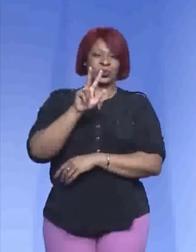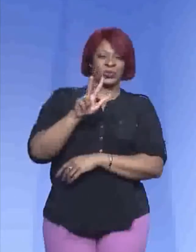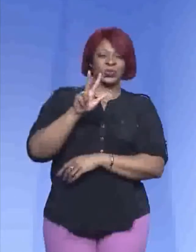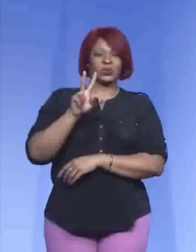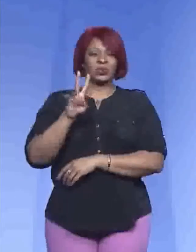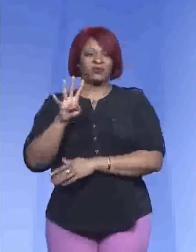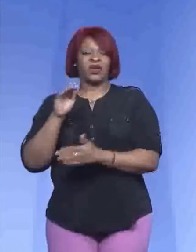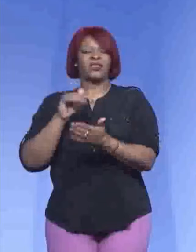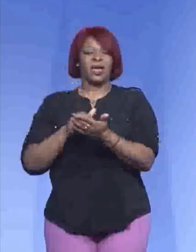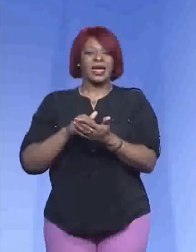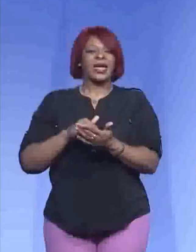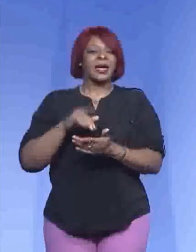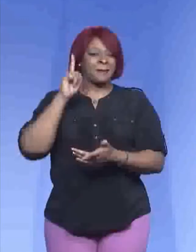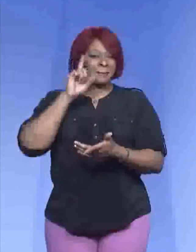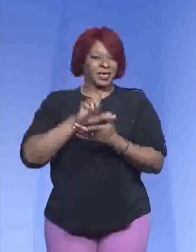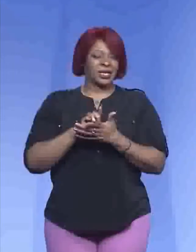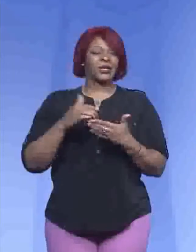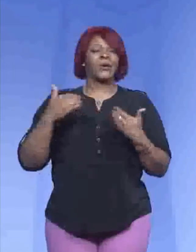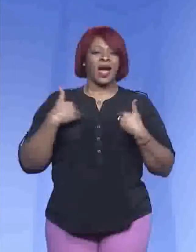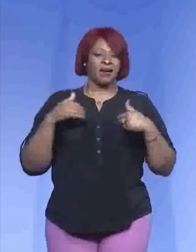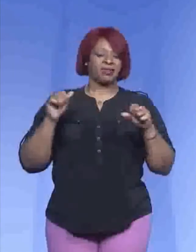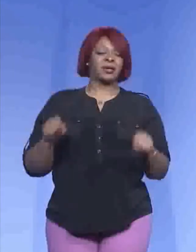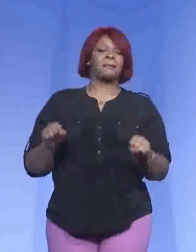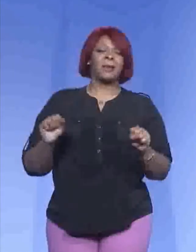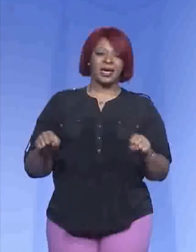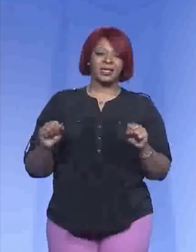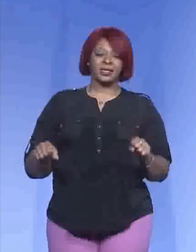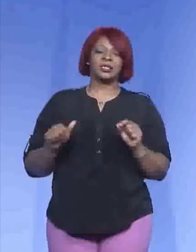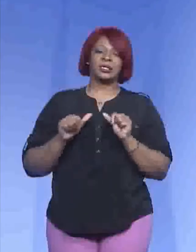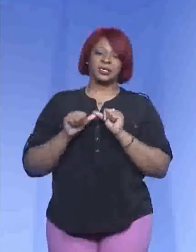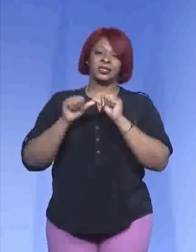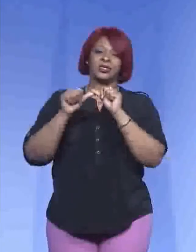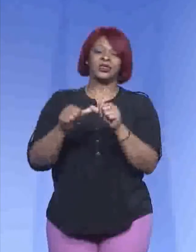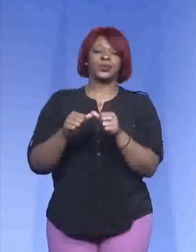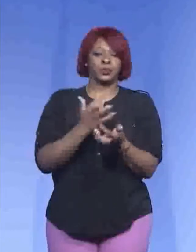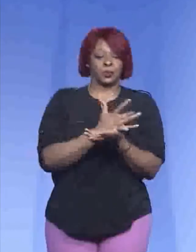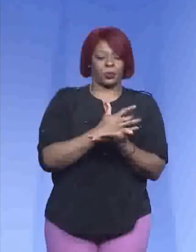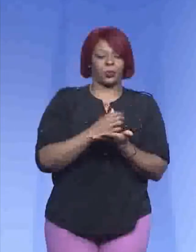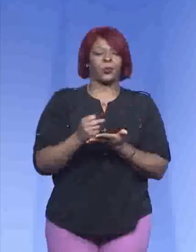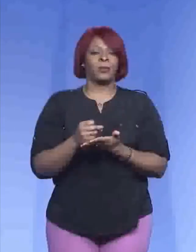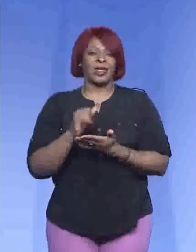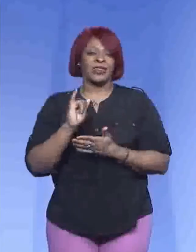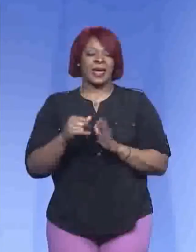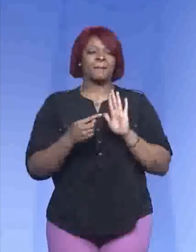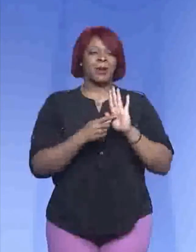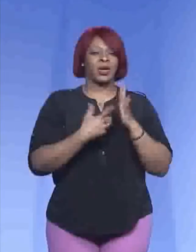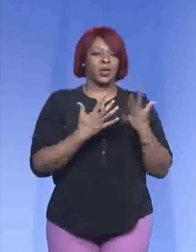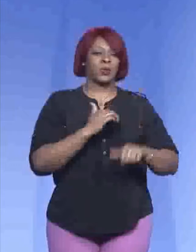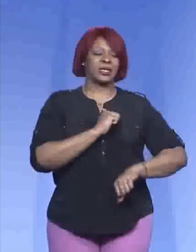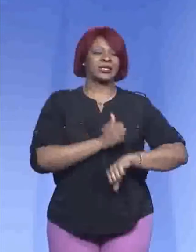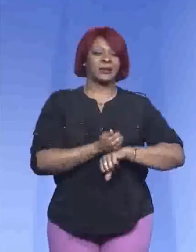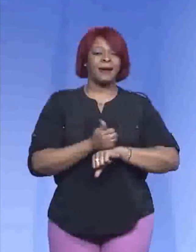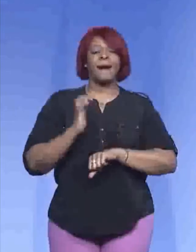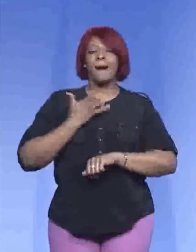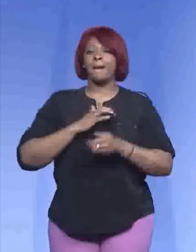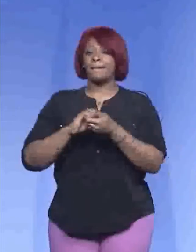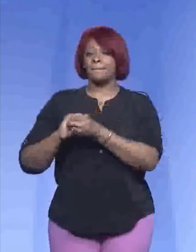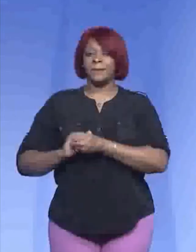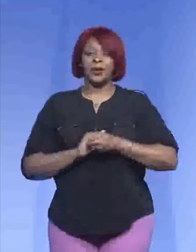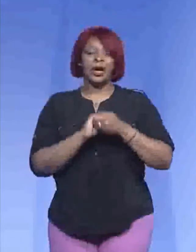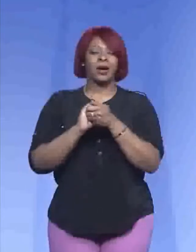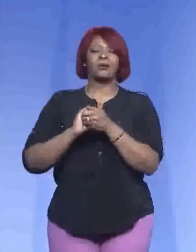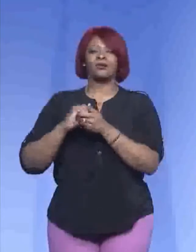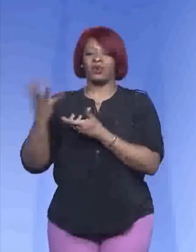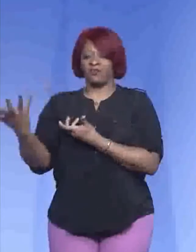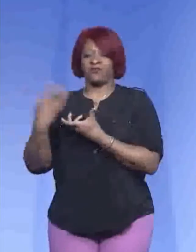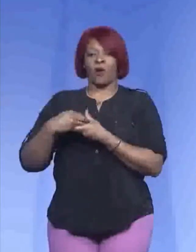So I believe that we have capacity to continue to absorb through the model that we have in place. Our partners, we have engaged with them to